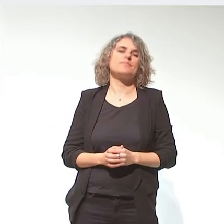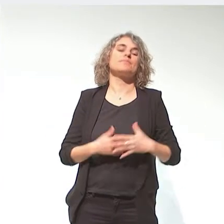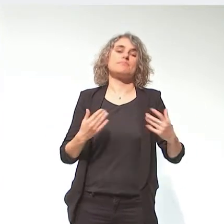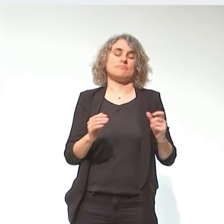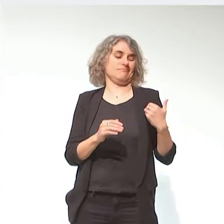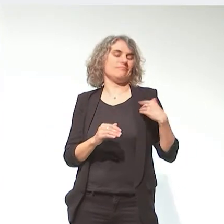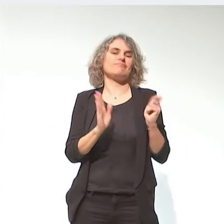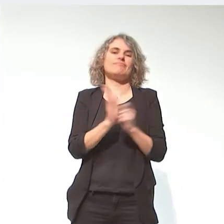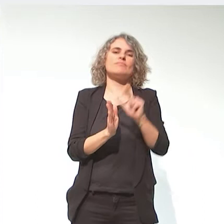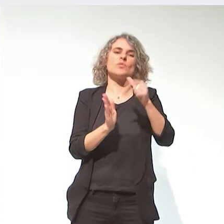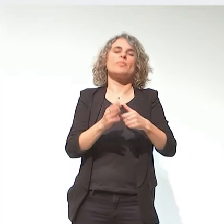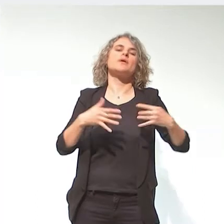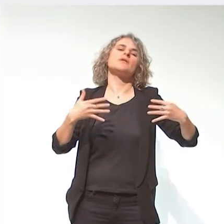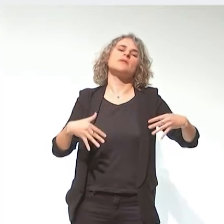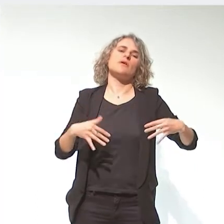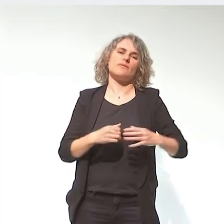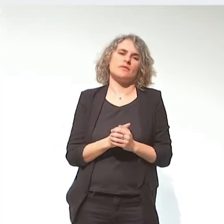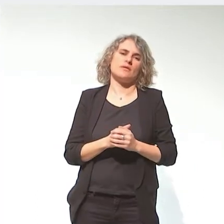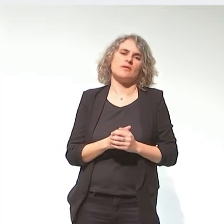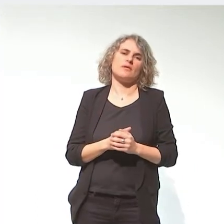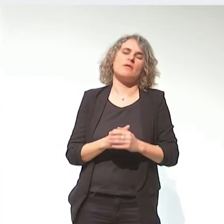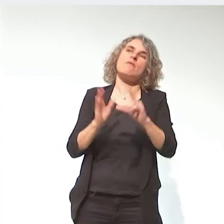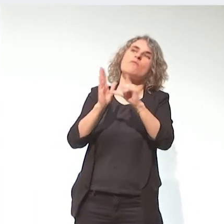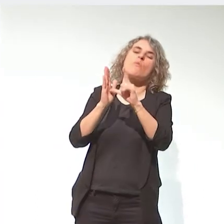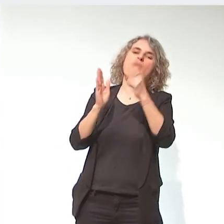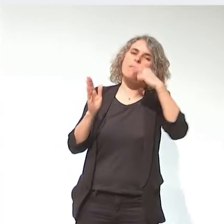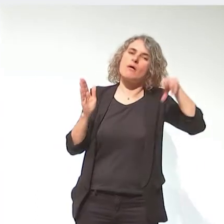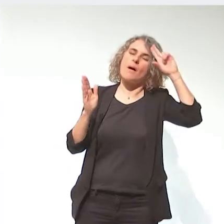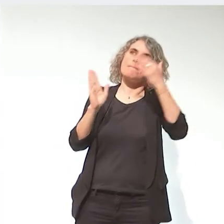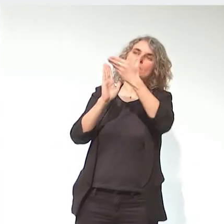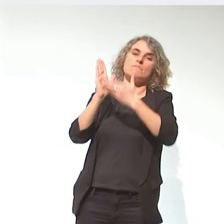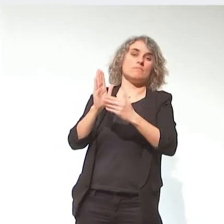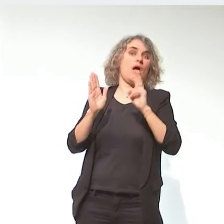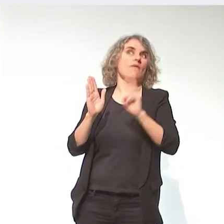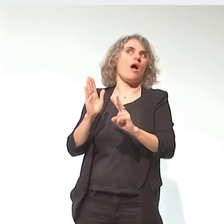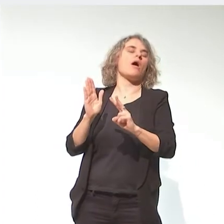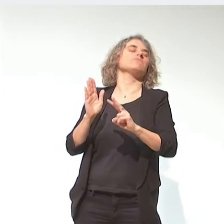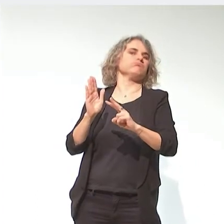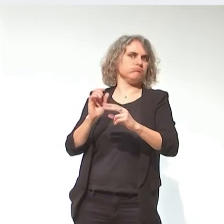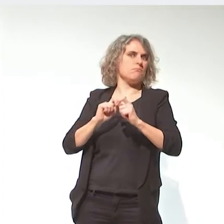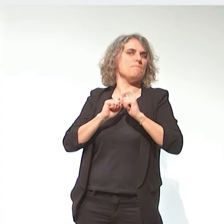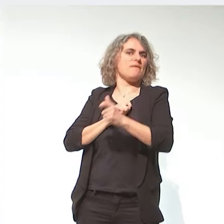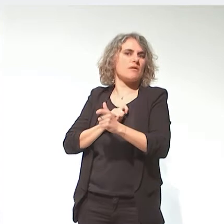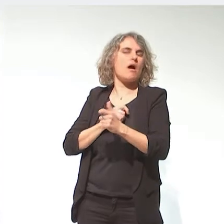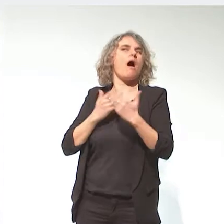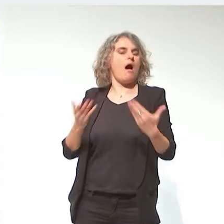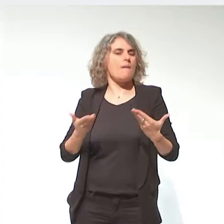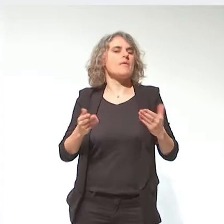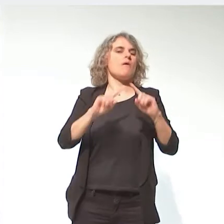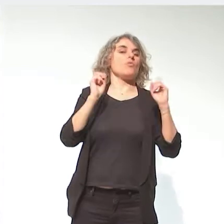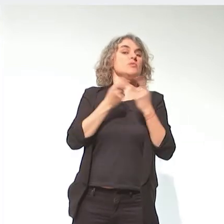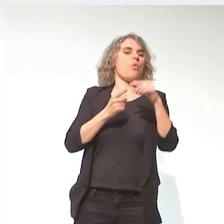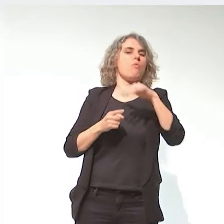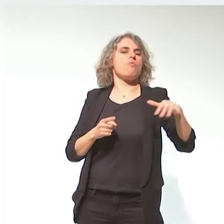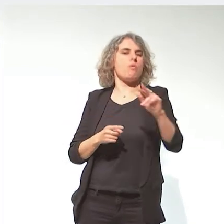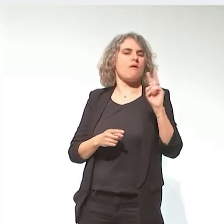a milestone in this area. The Commission will pay close attention to the correct transposition and